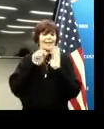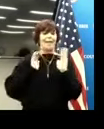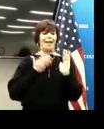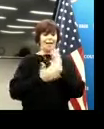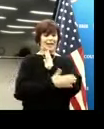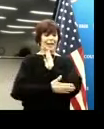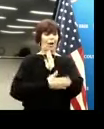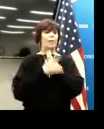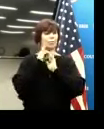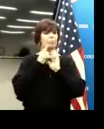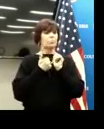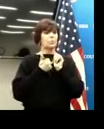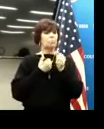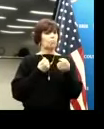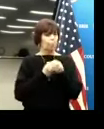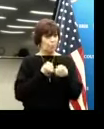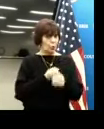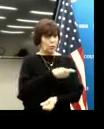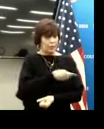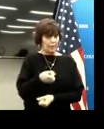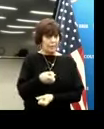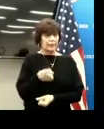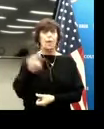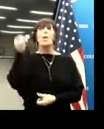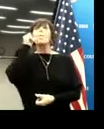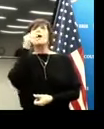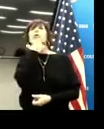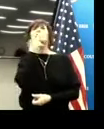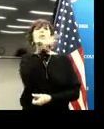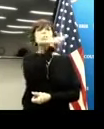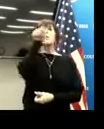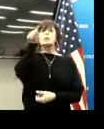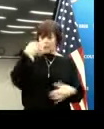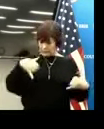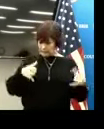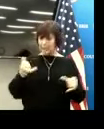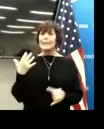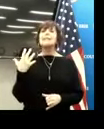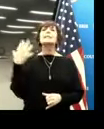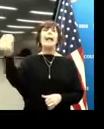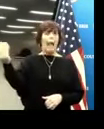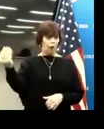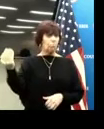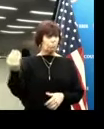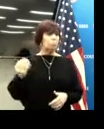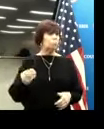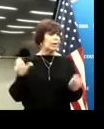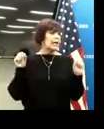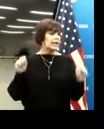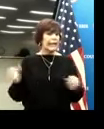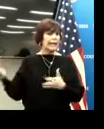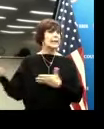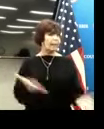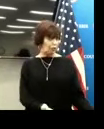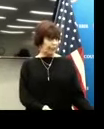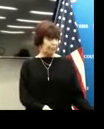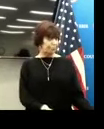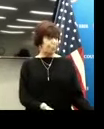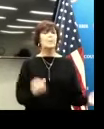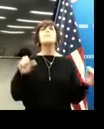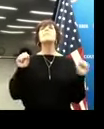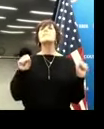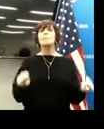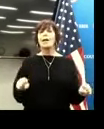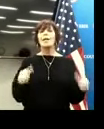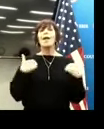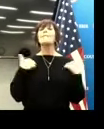be enforcing this to our bars and restaurants. You can still do takeout, you can still do delivery, and you can still